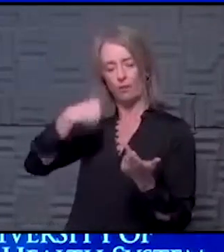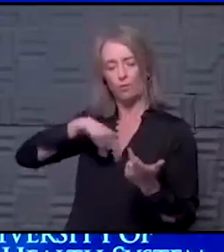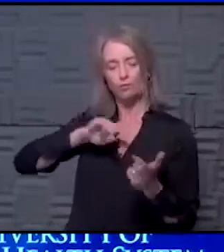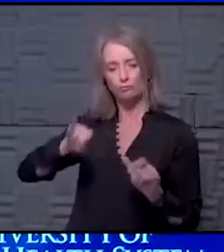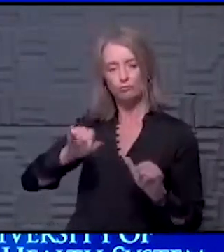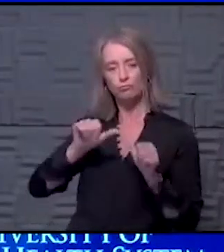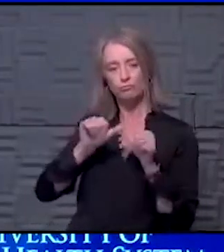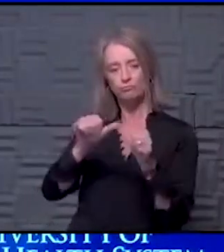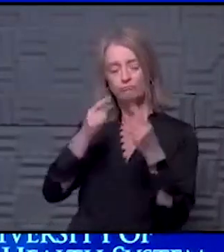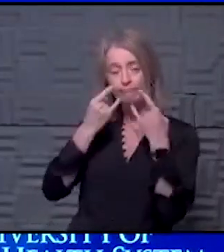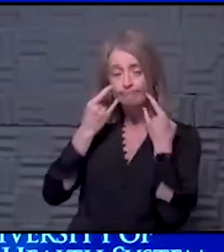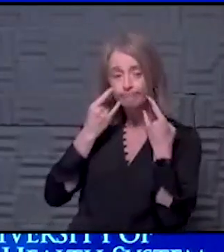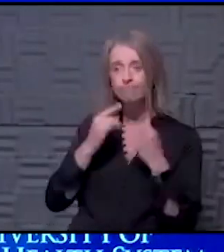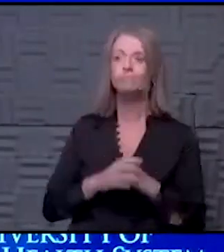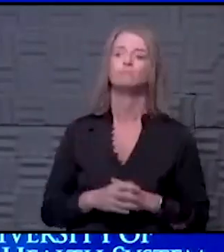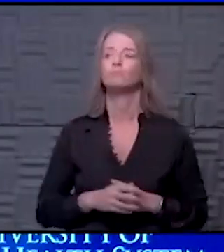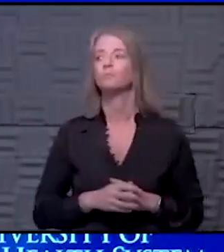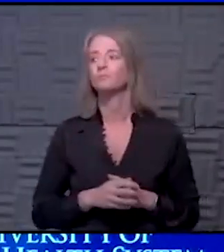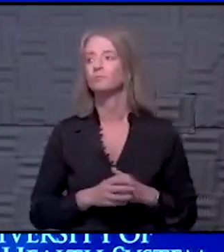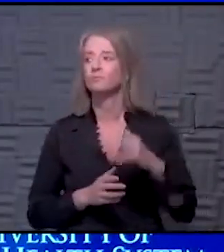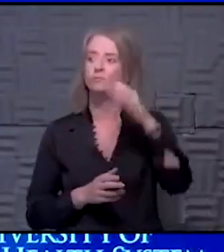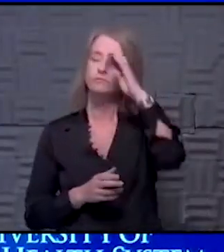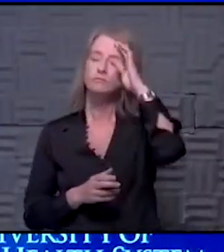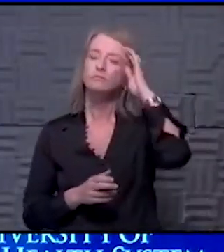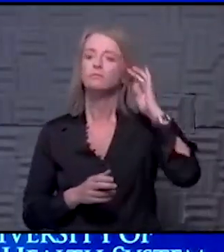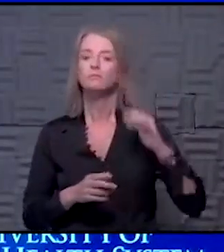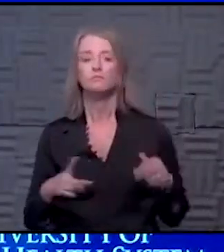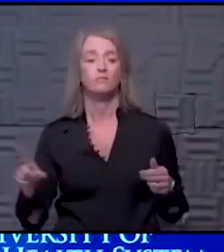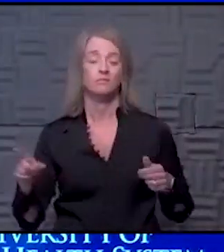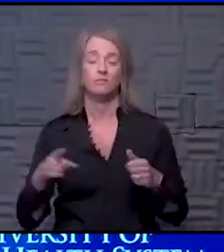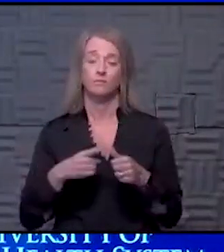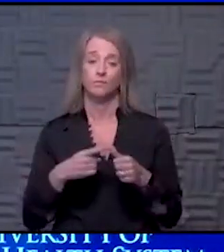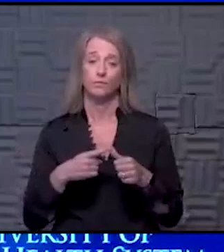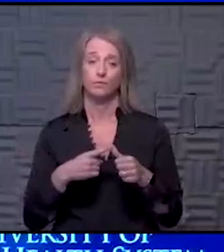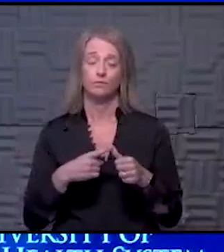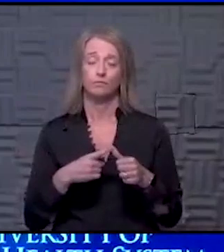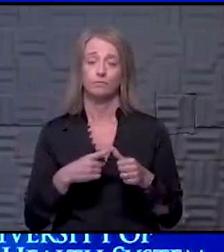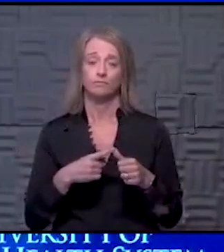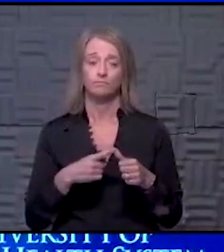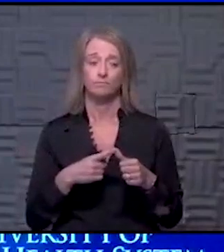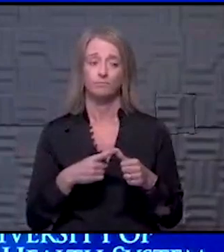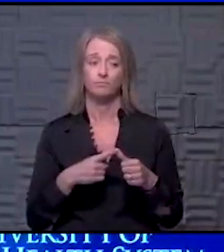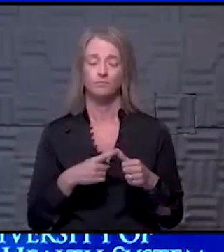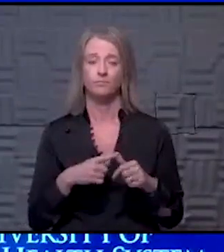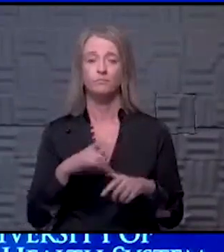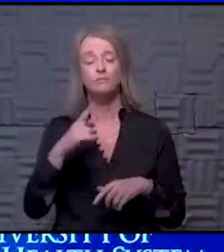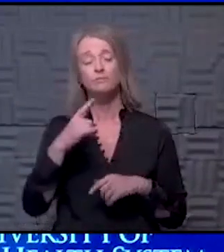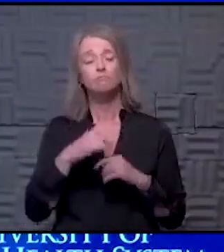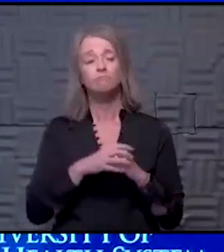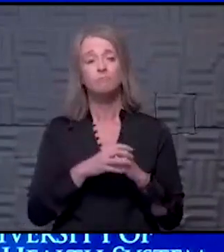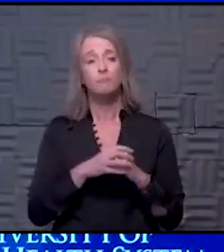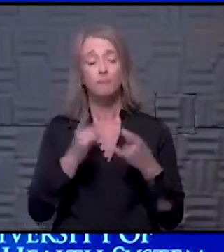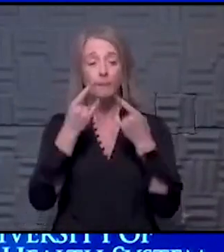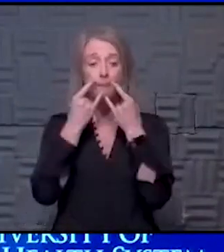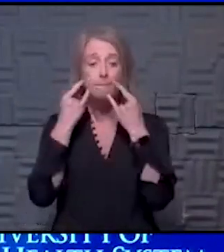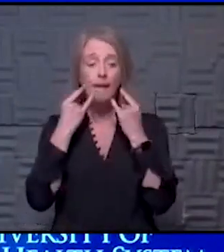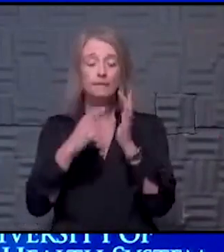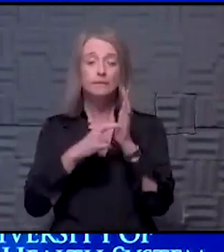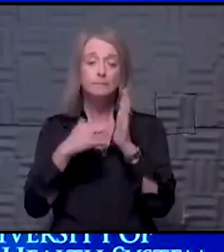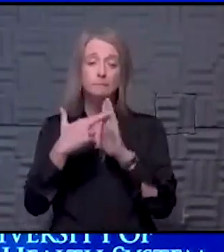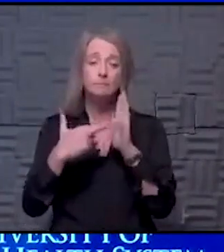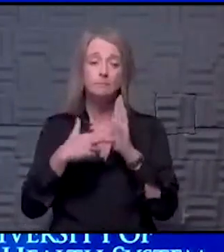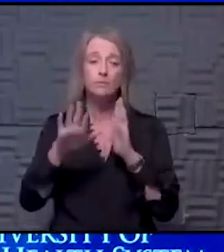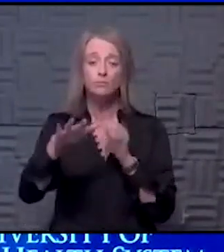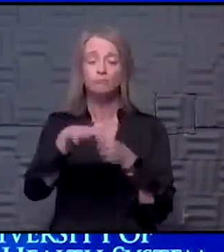do. Well, I would say first, And Amanda. just because there is or is not a mask mandate in